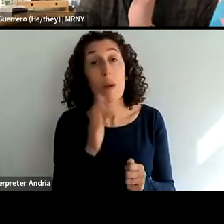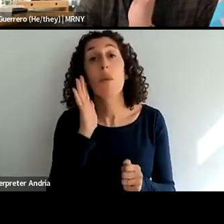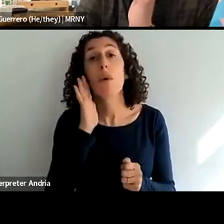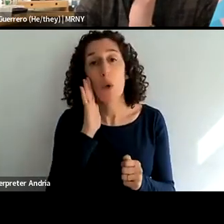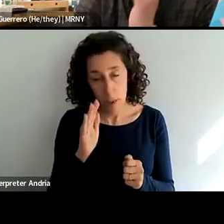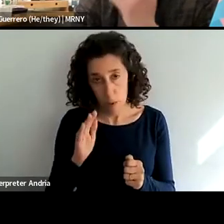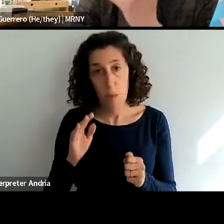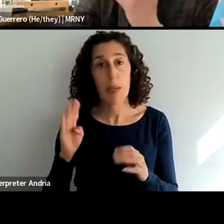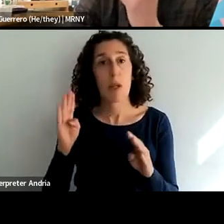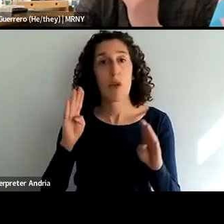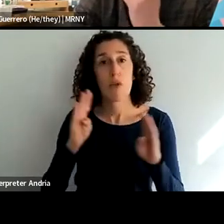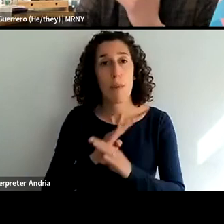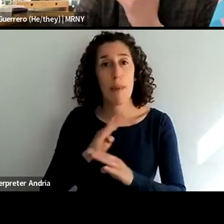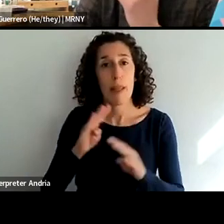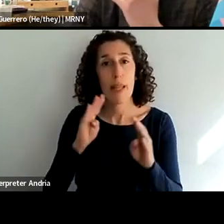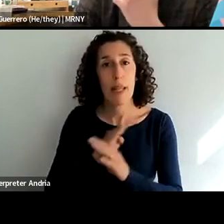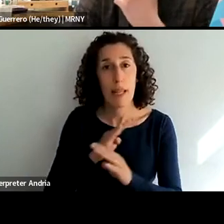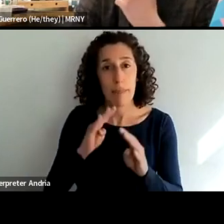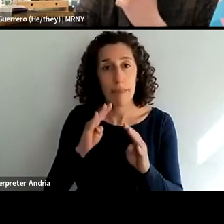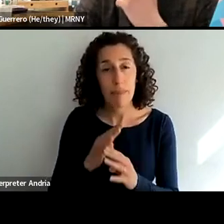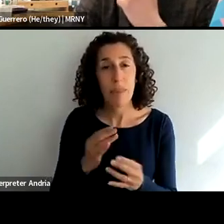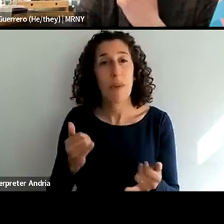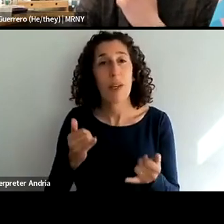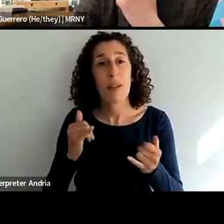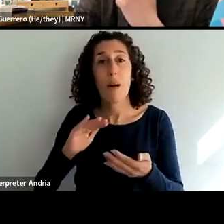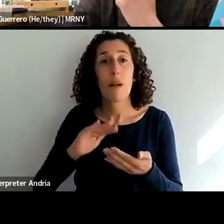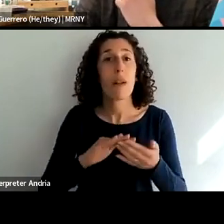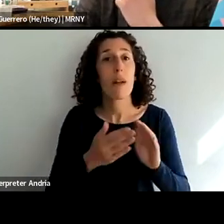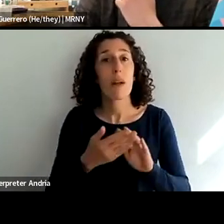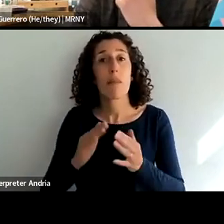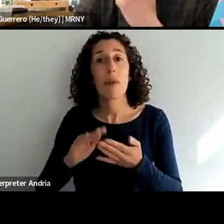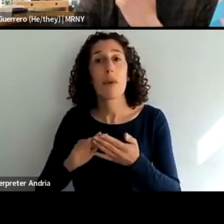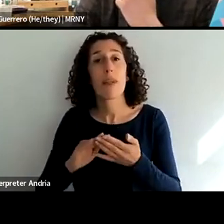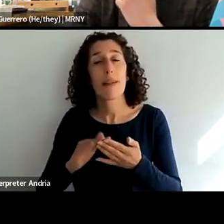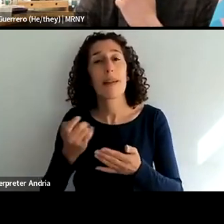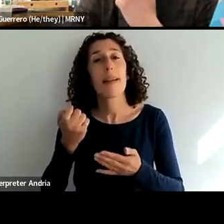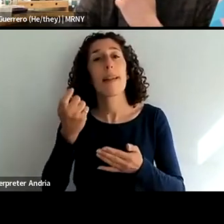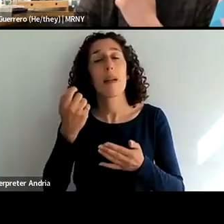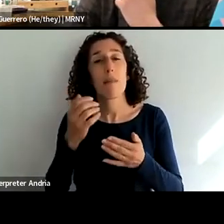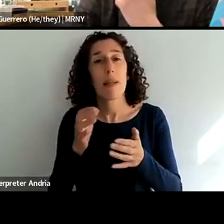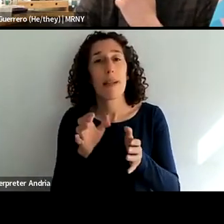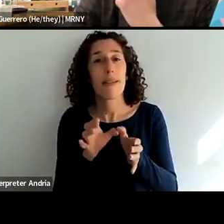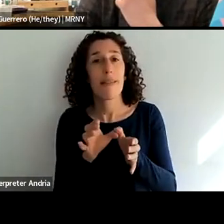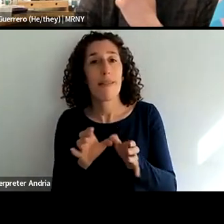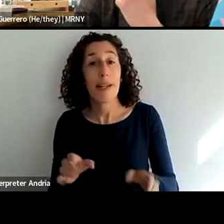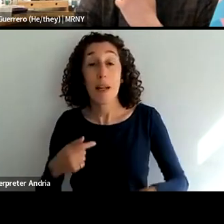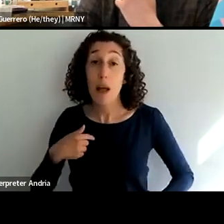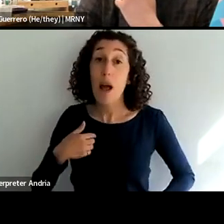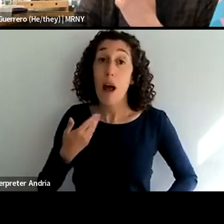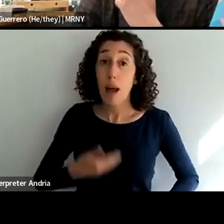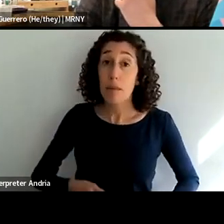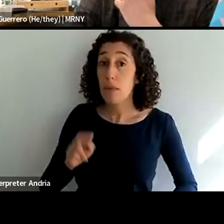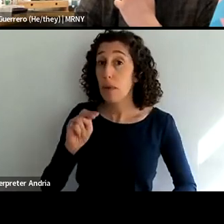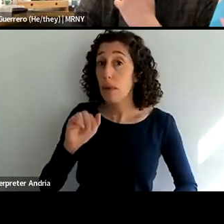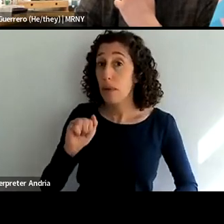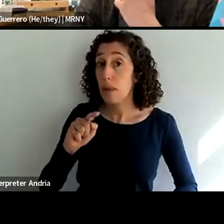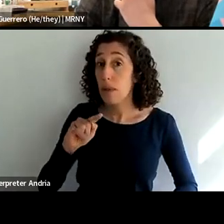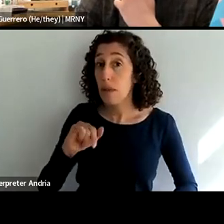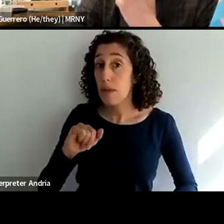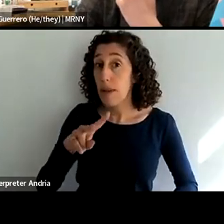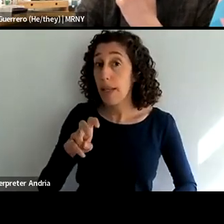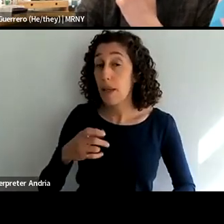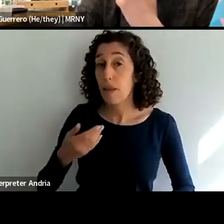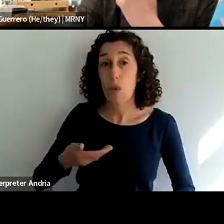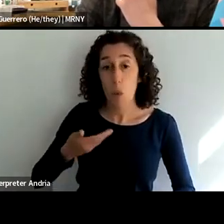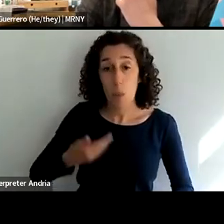community. So I come on something like this in order to be able to say we can pull together. I'm Native, we've been around a long time.